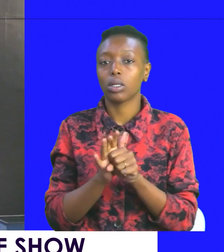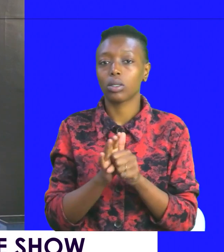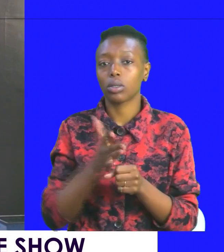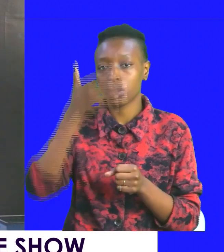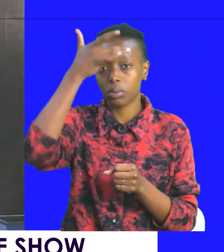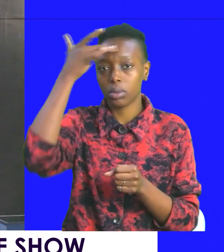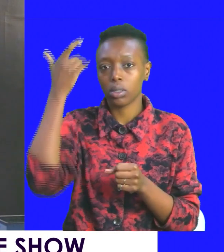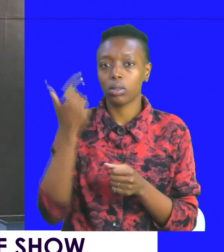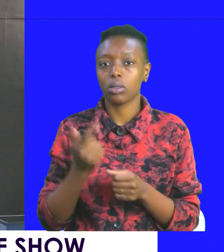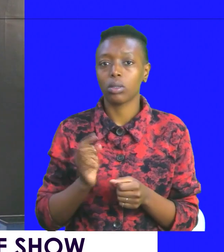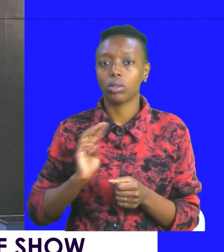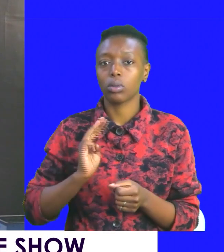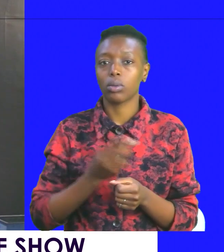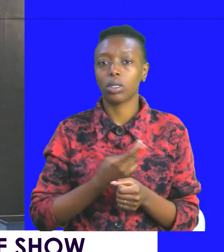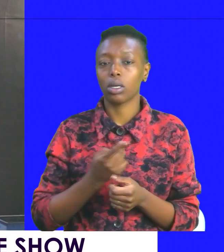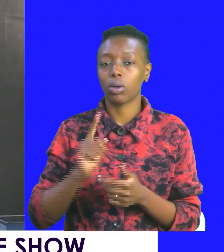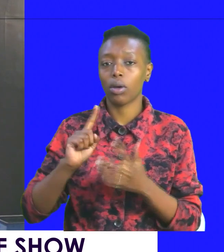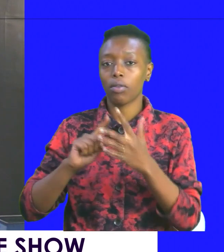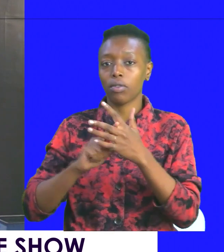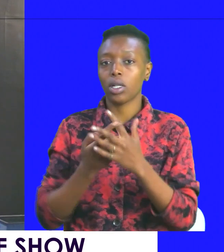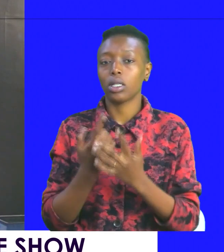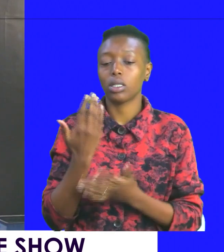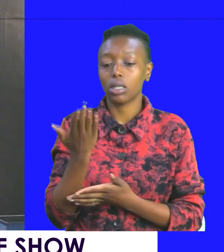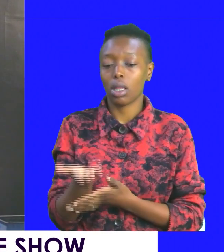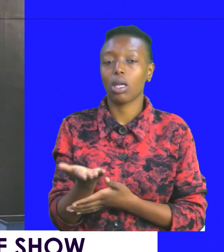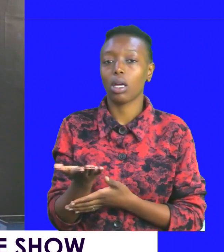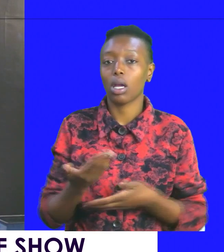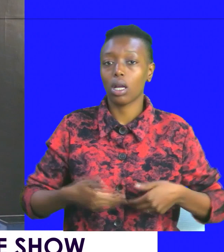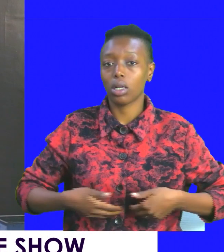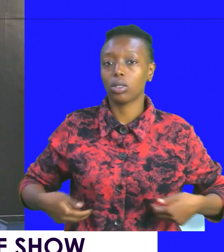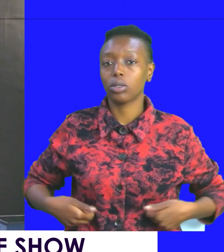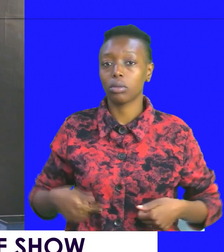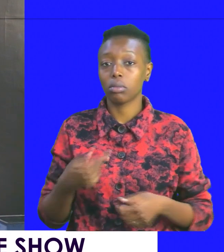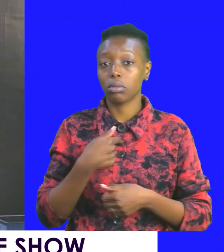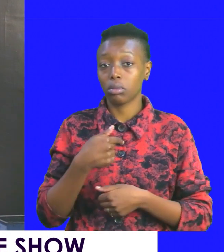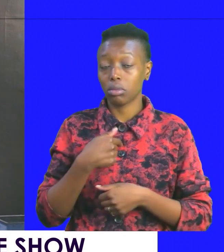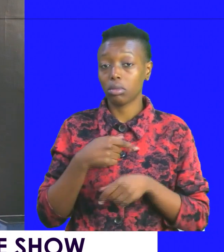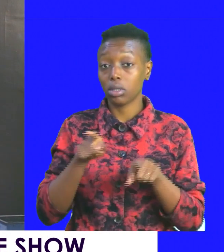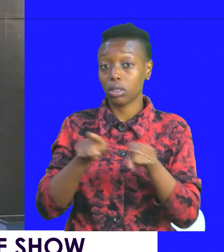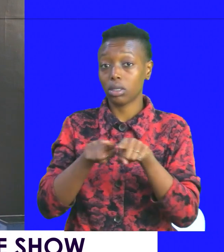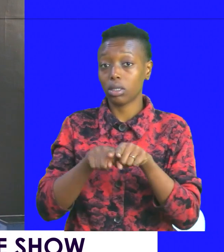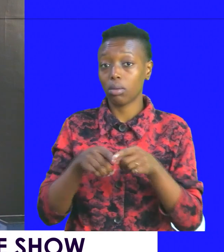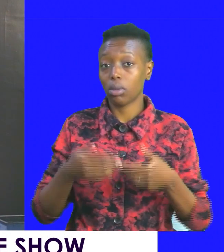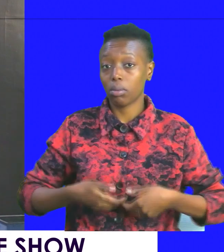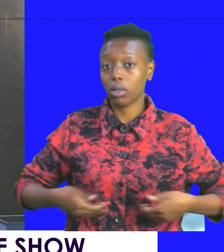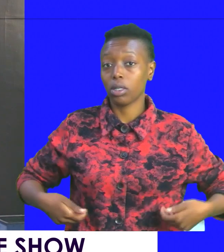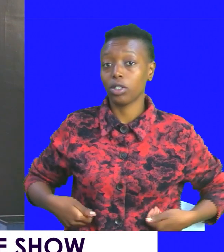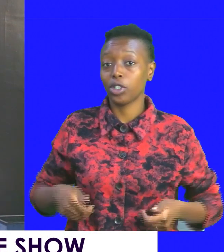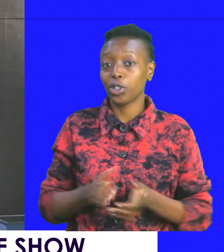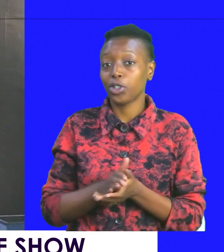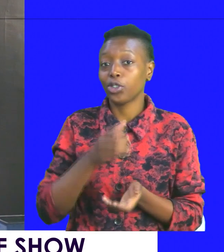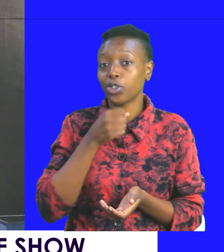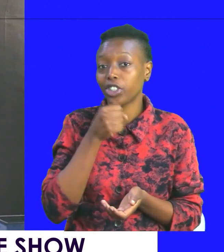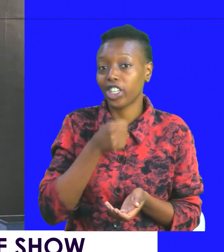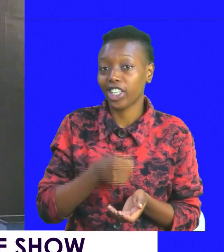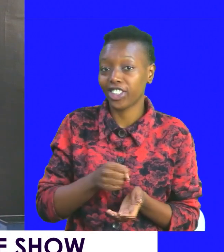because we were once youths. I am a youth, and many of the old and aged and those